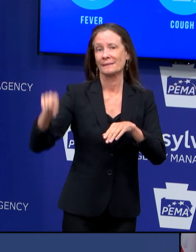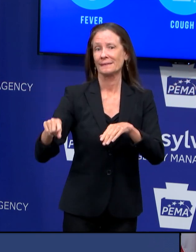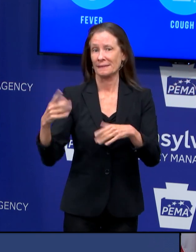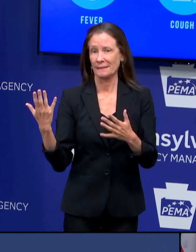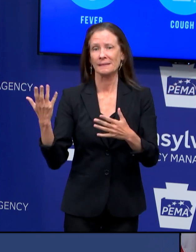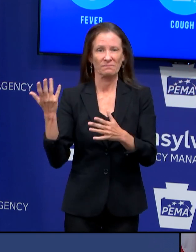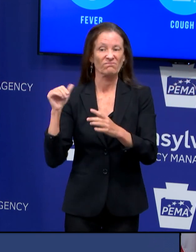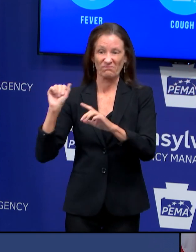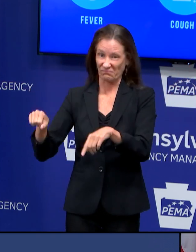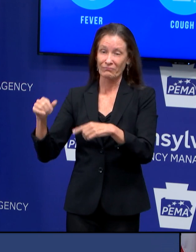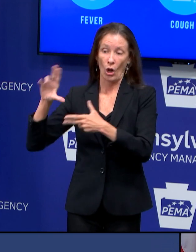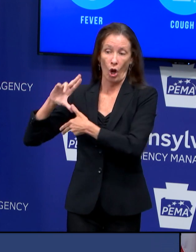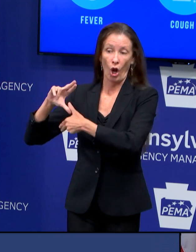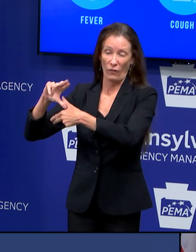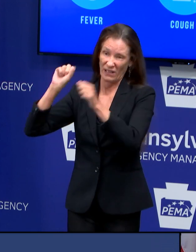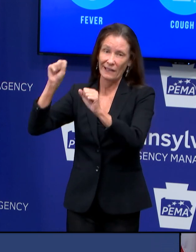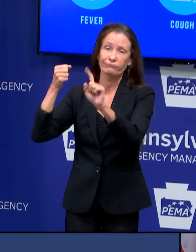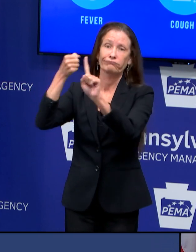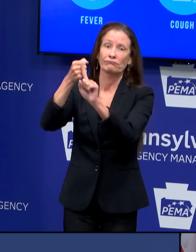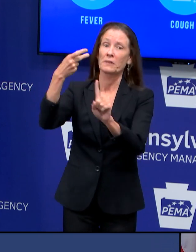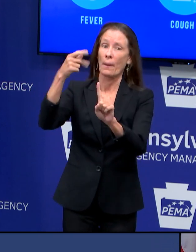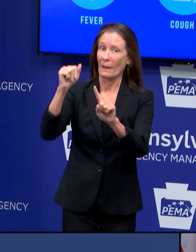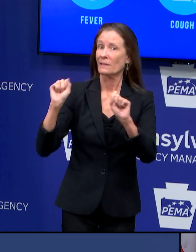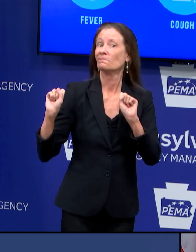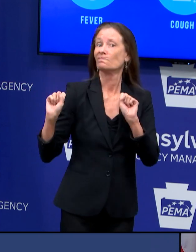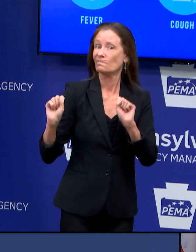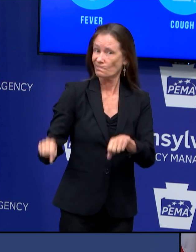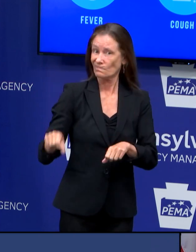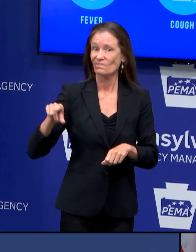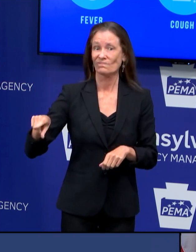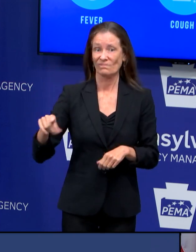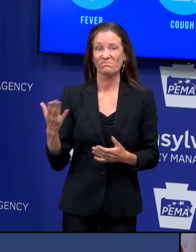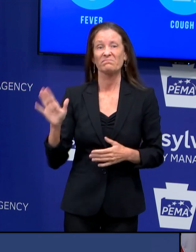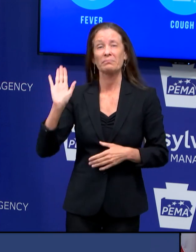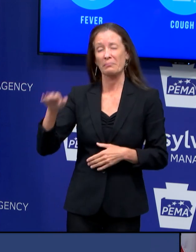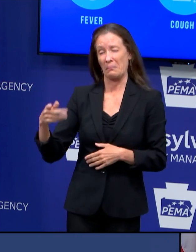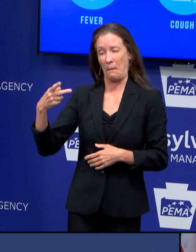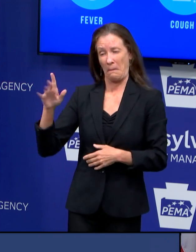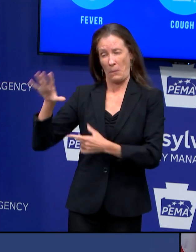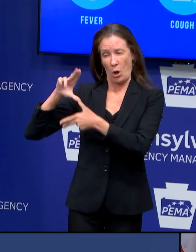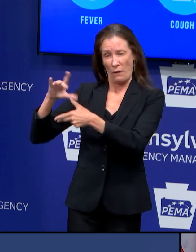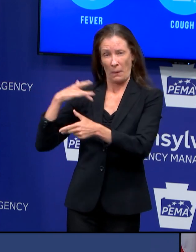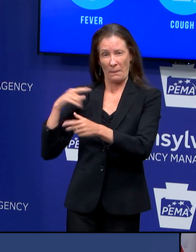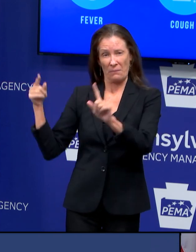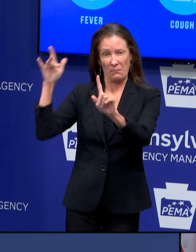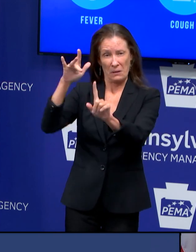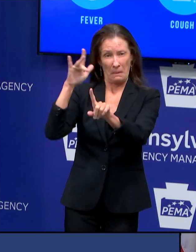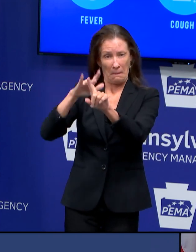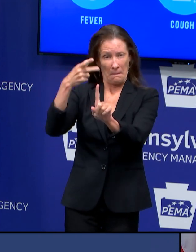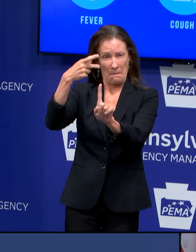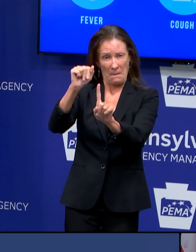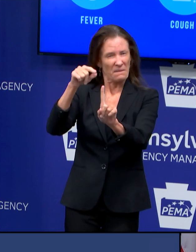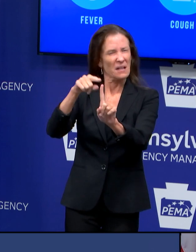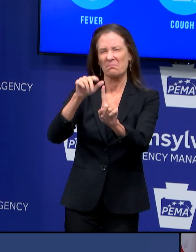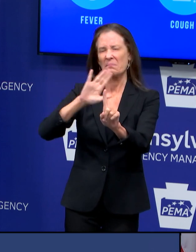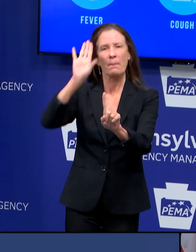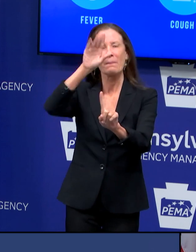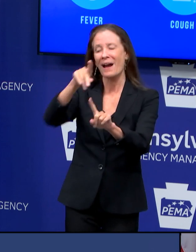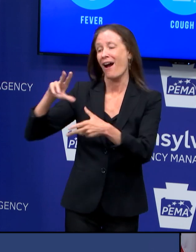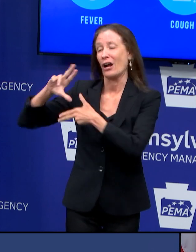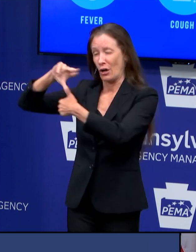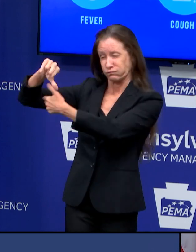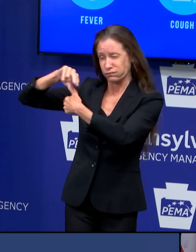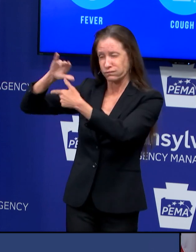we don't typically see direct hurricane strikes in Pennsylvania, we know that tropical storm systems have brought tremendous destruction to our communities over the